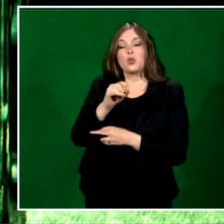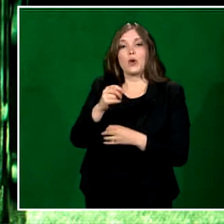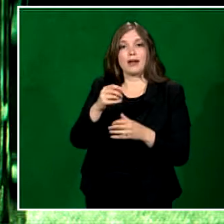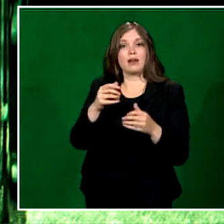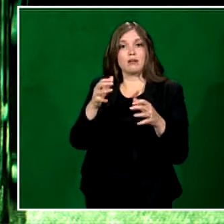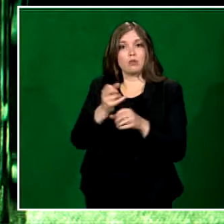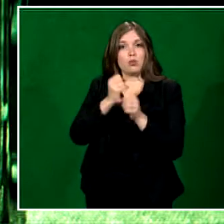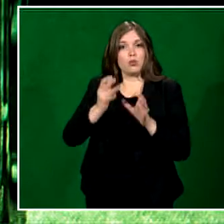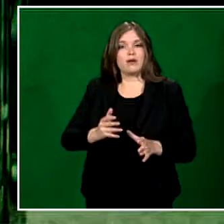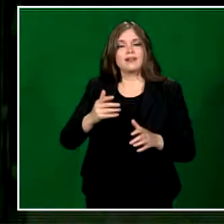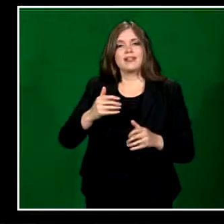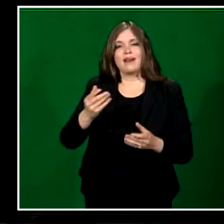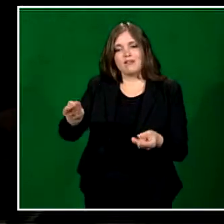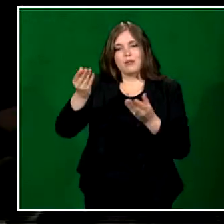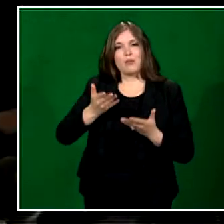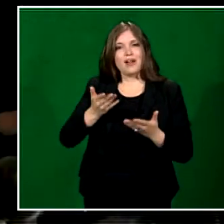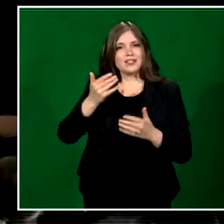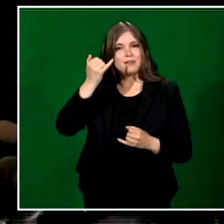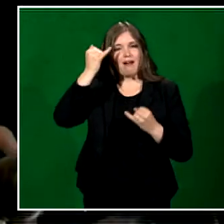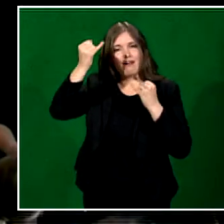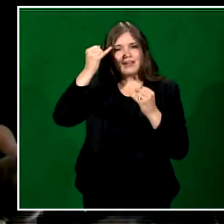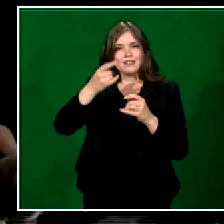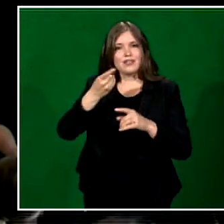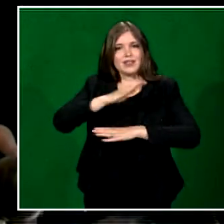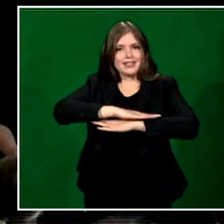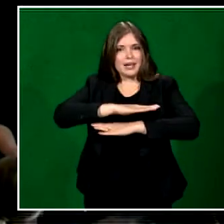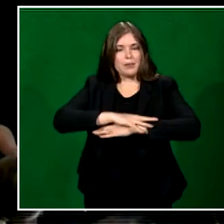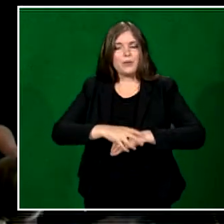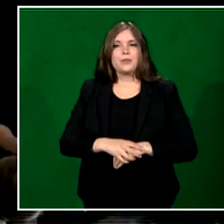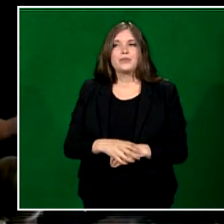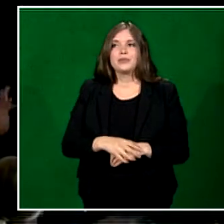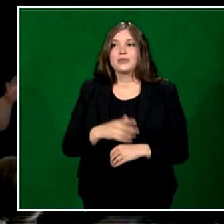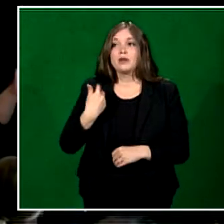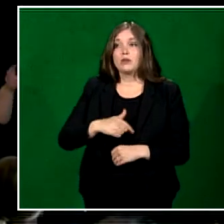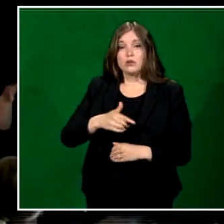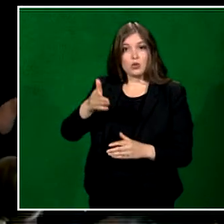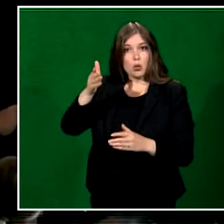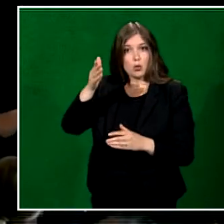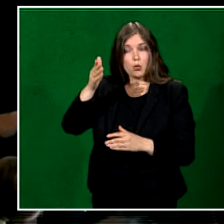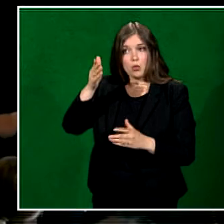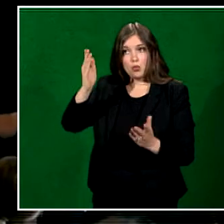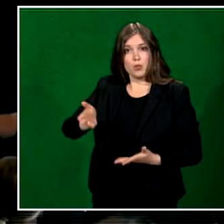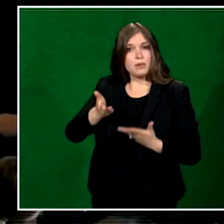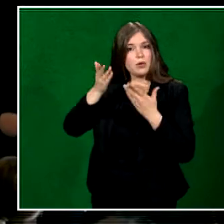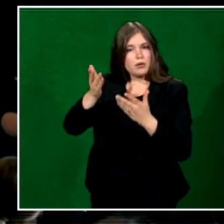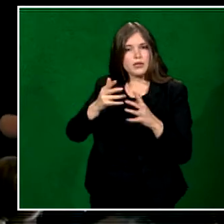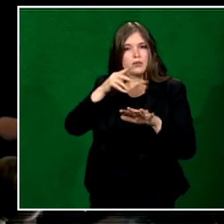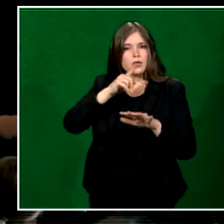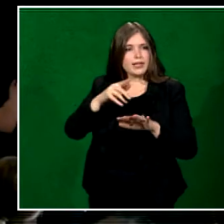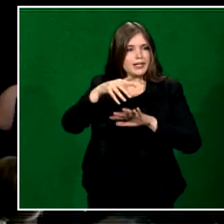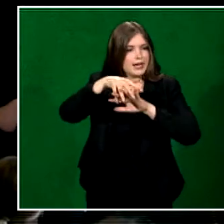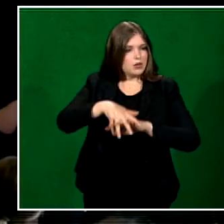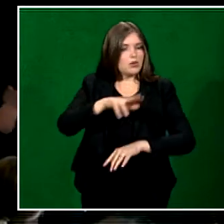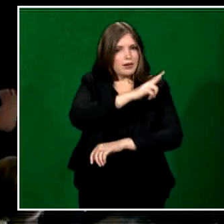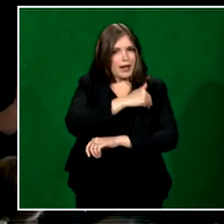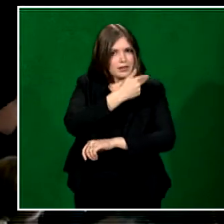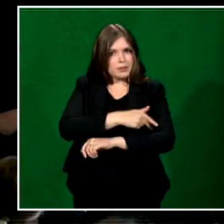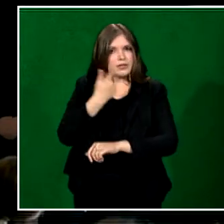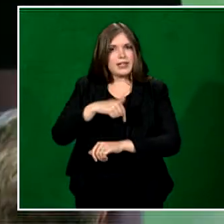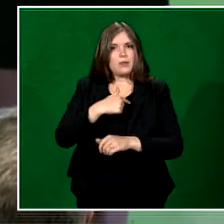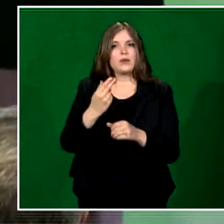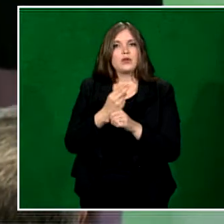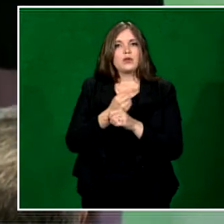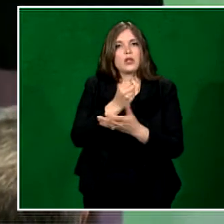to the table. So what do we propose? We propose the holistic hospital concept, an integrated approach to hospital wastewater